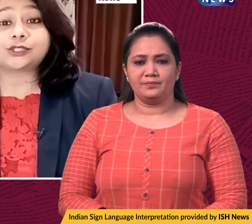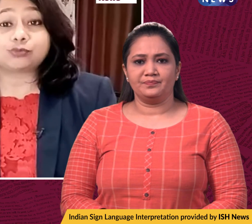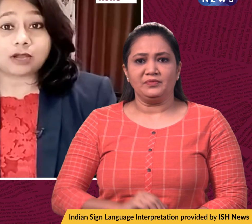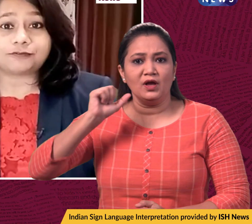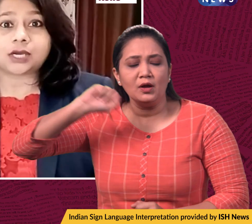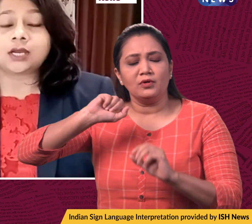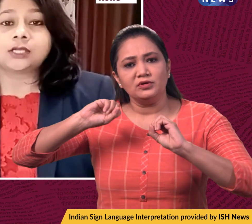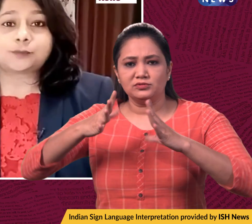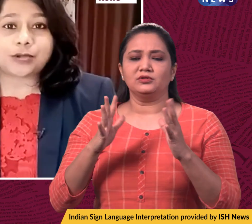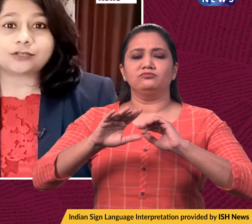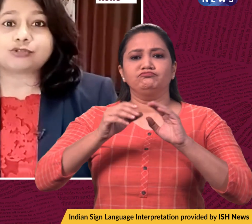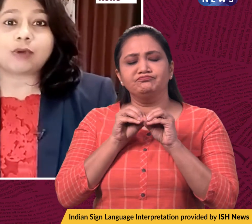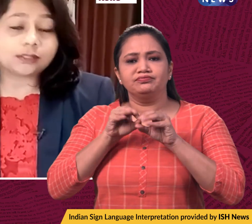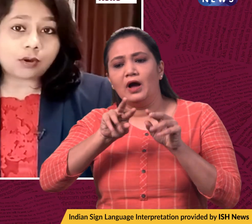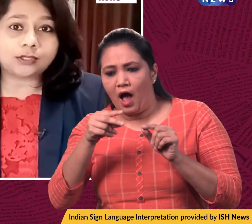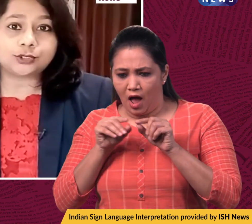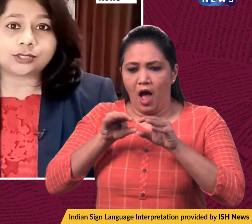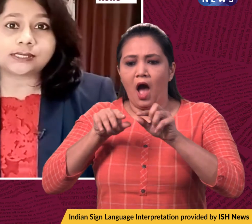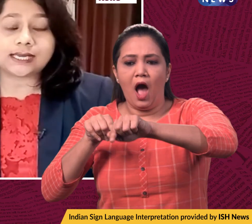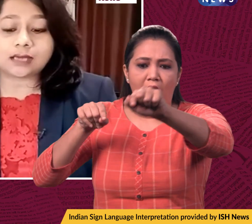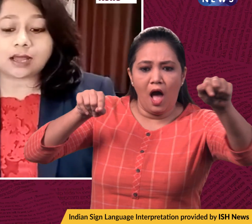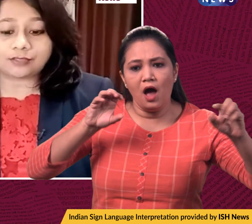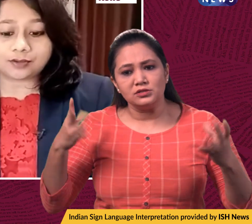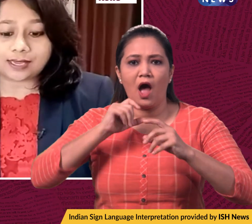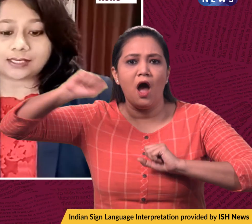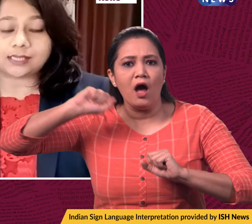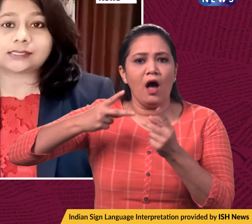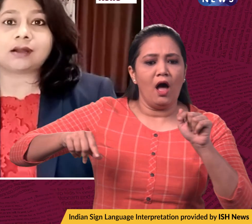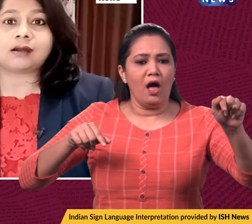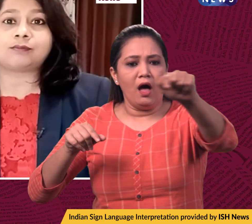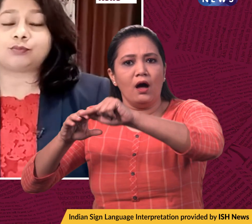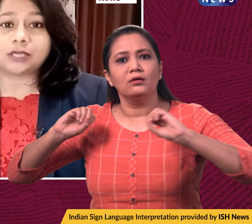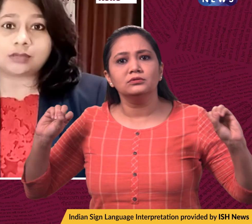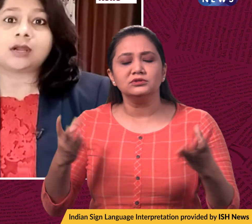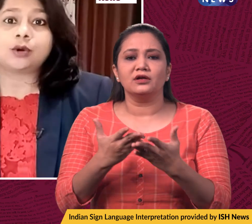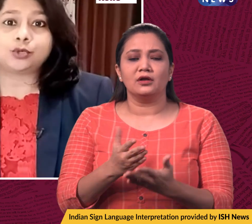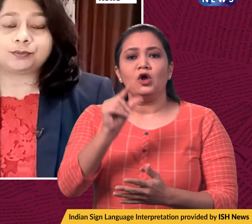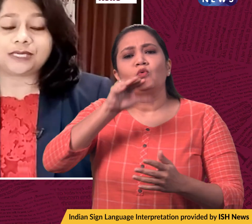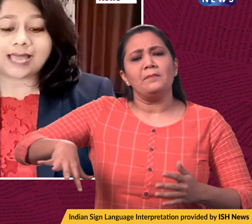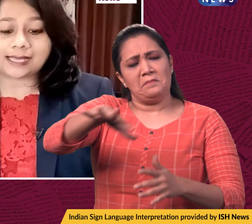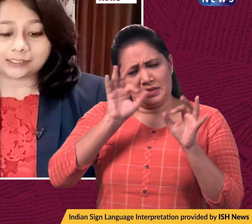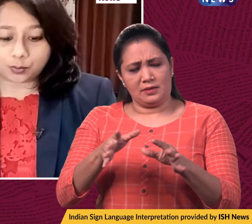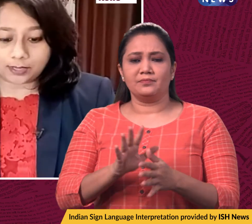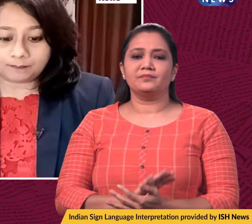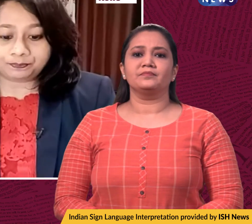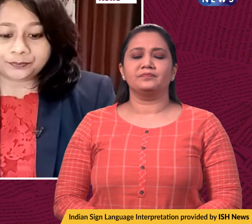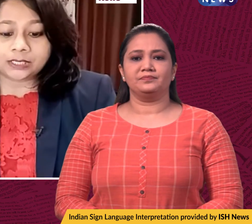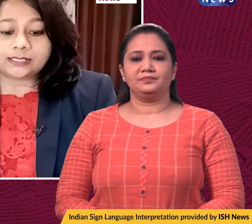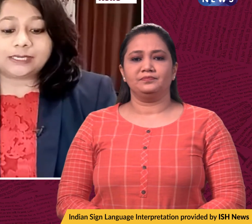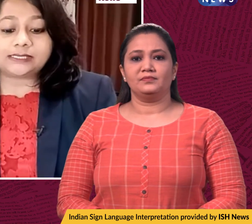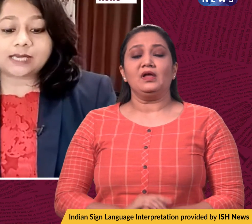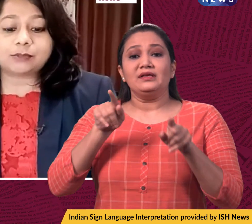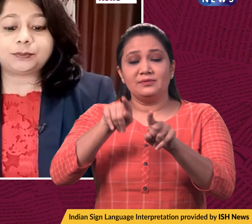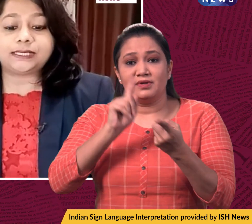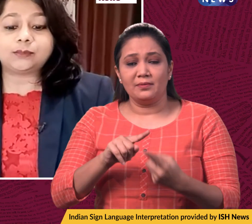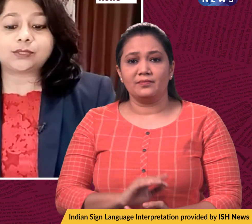the protest soon after spread to other colleges in other areas near Udupi as well.